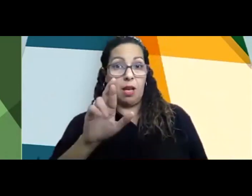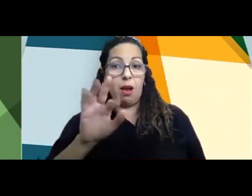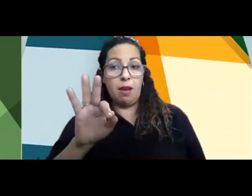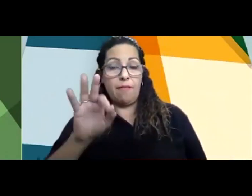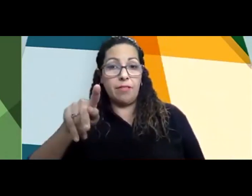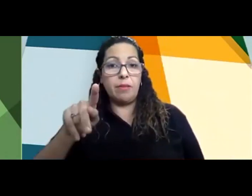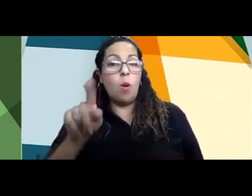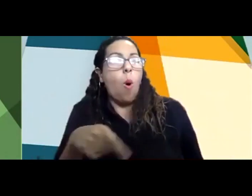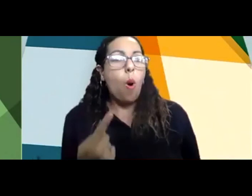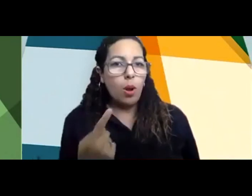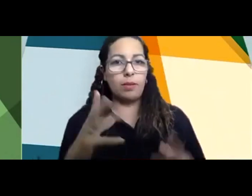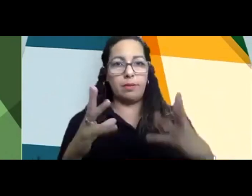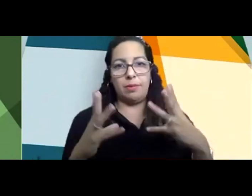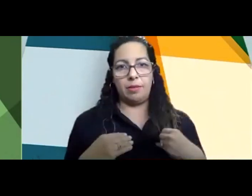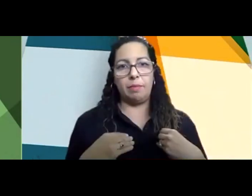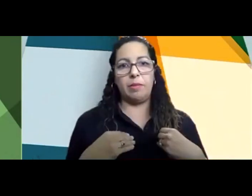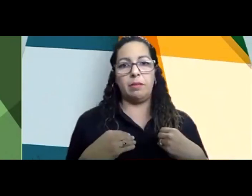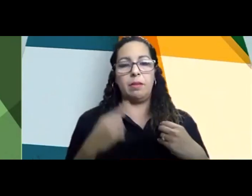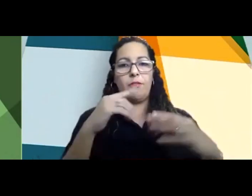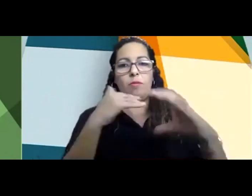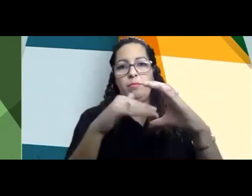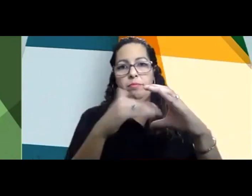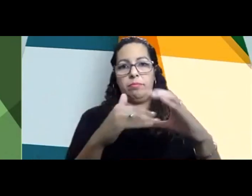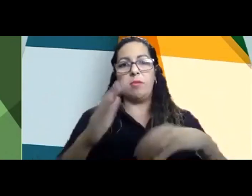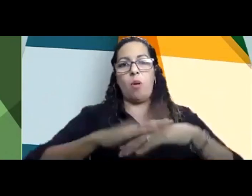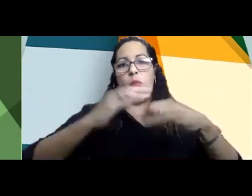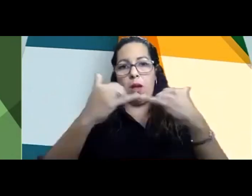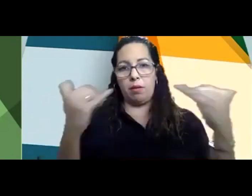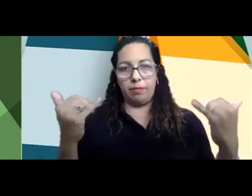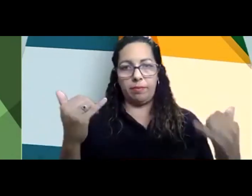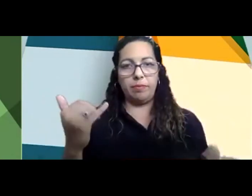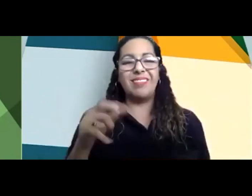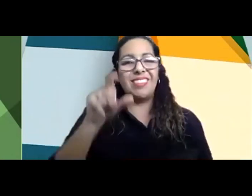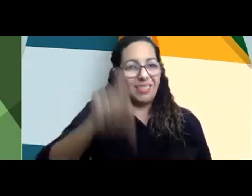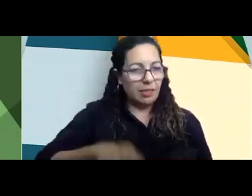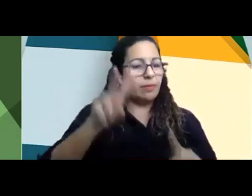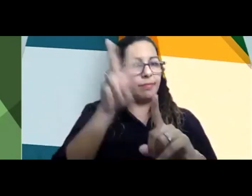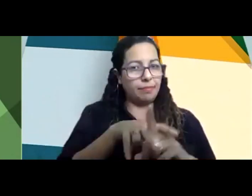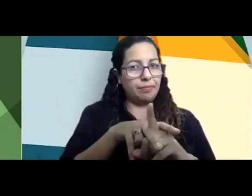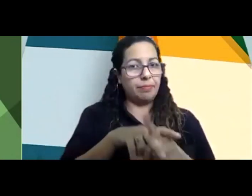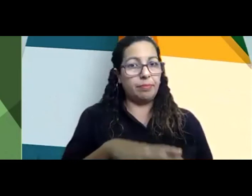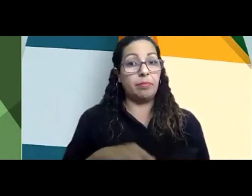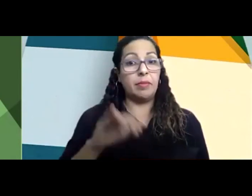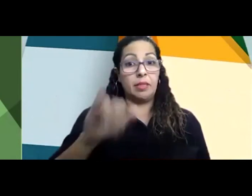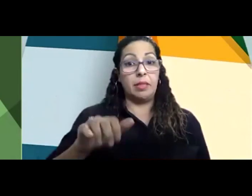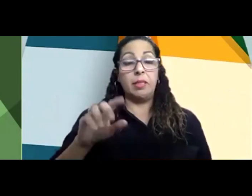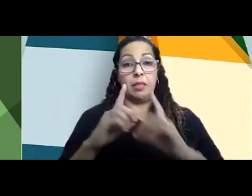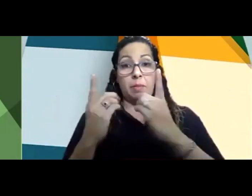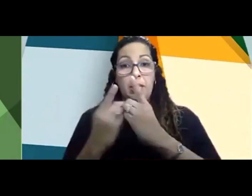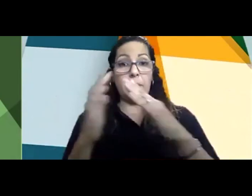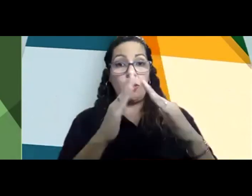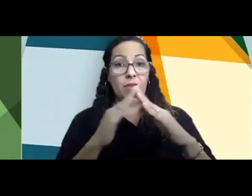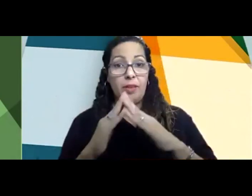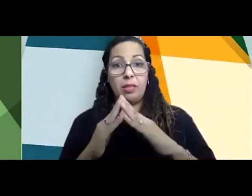accepted by electronic means. Proposers are advised that the PRDOH will